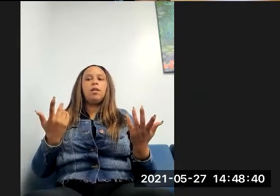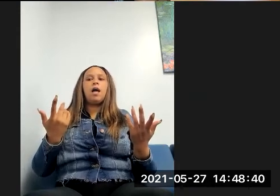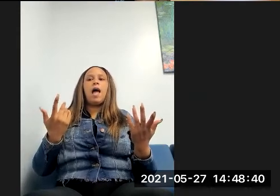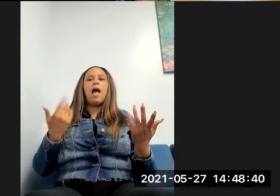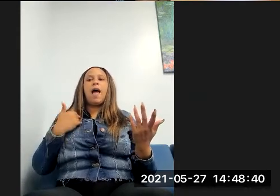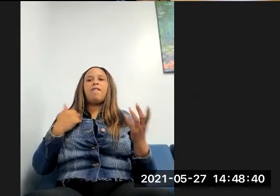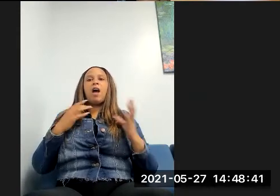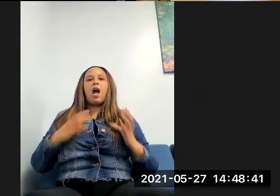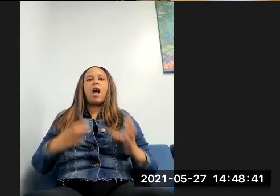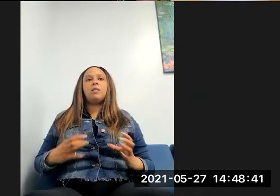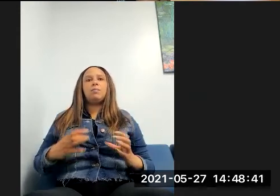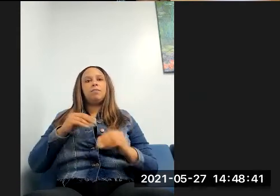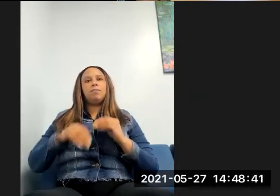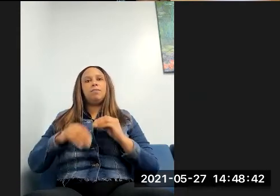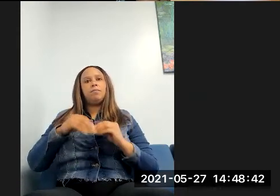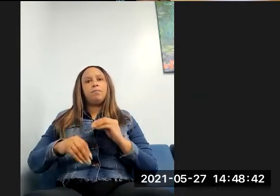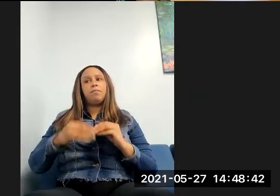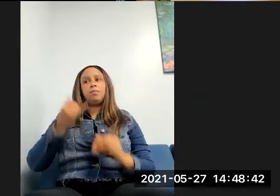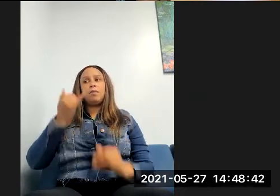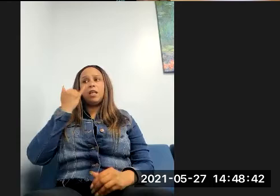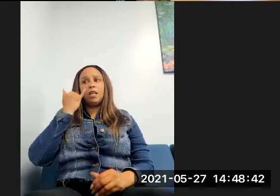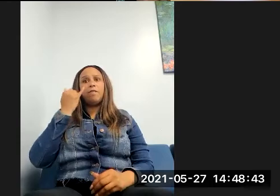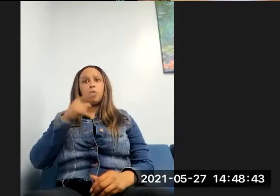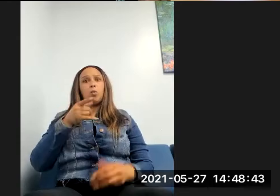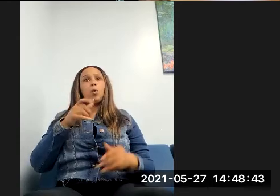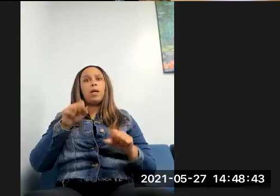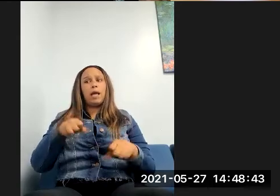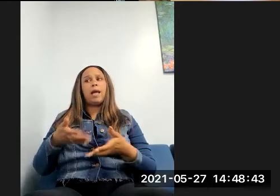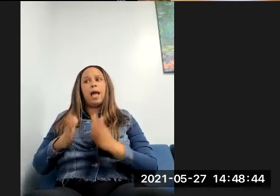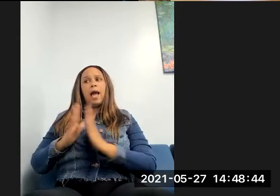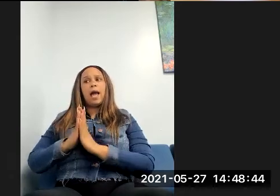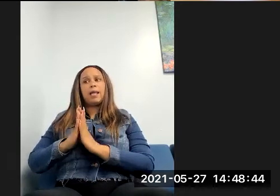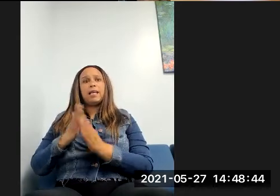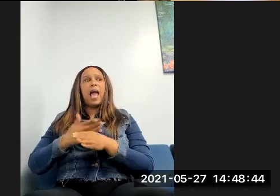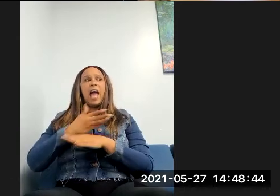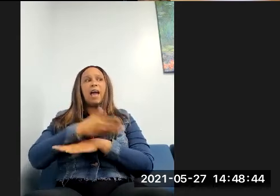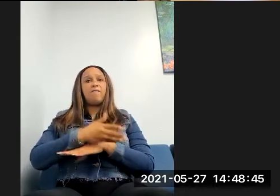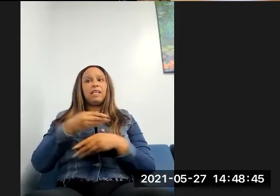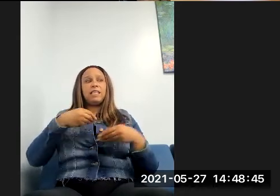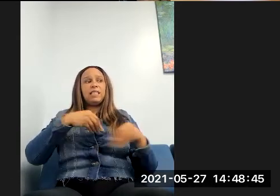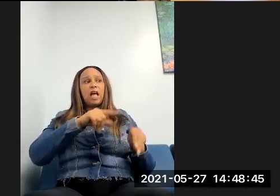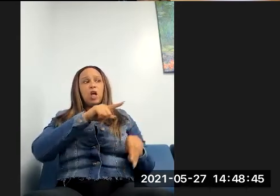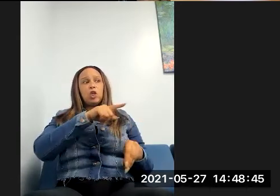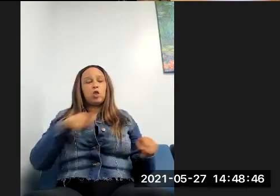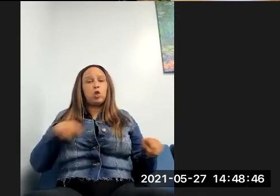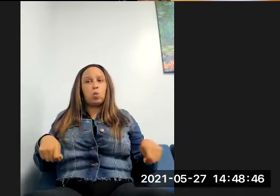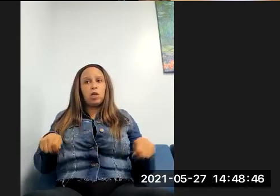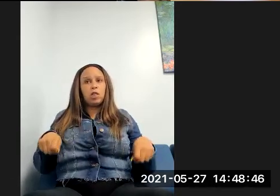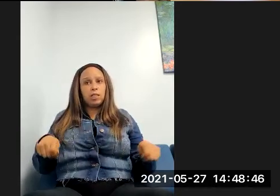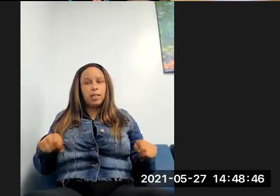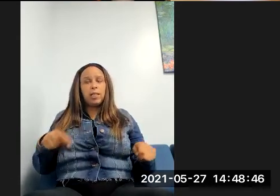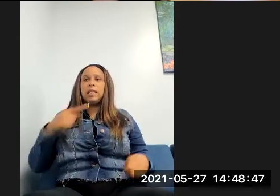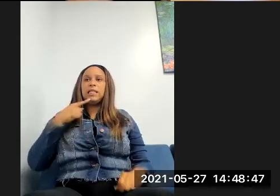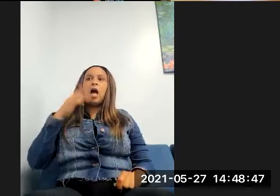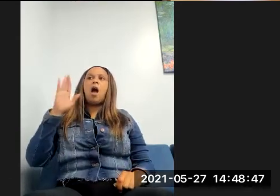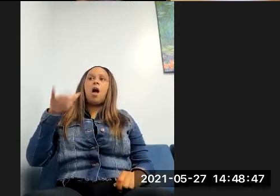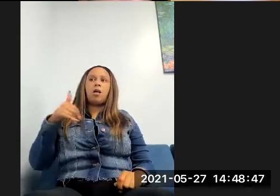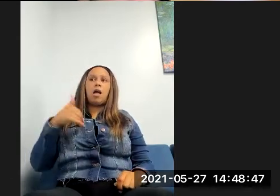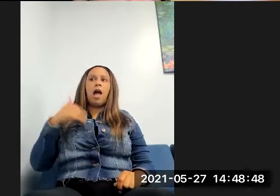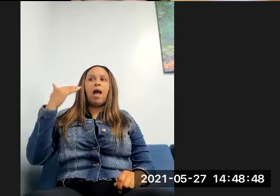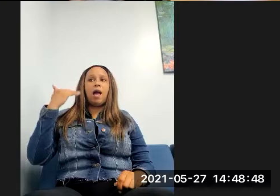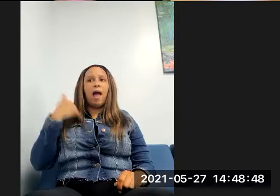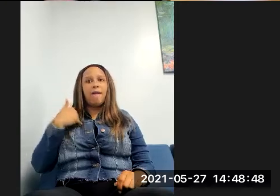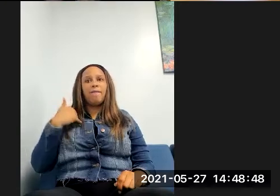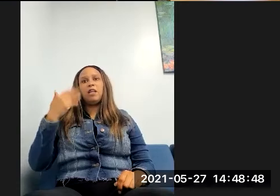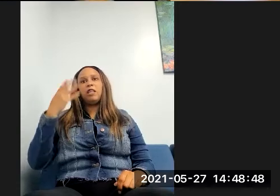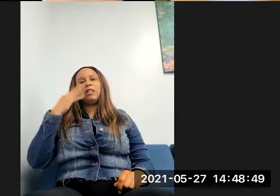customization that you can request after the sale that says, now I have experience. Now I know,